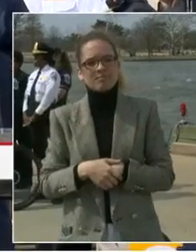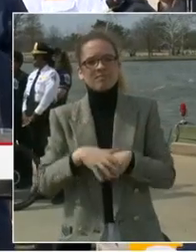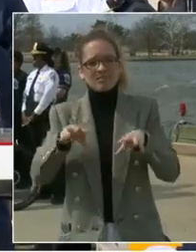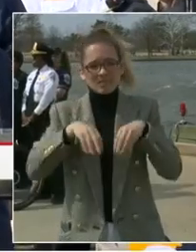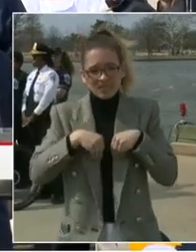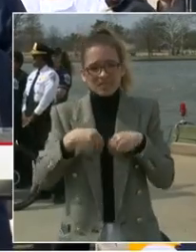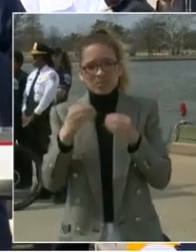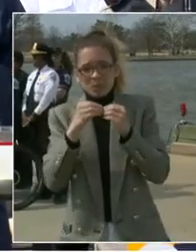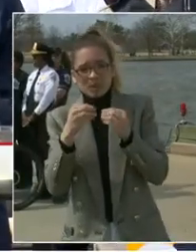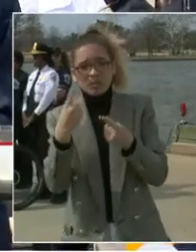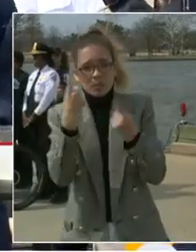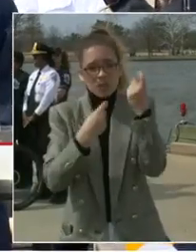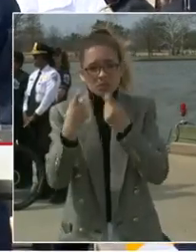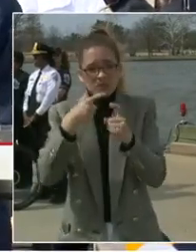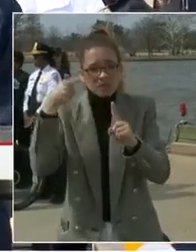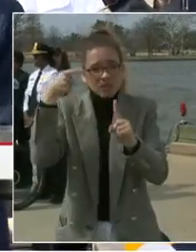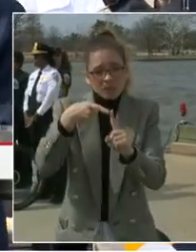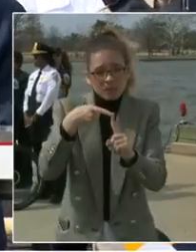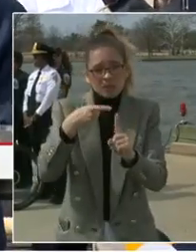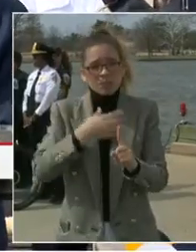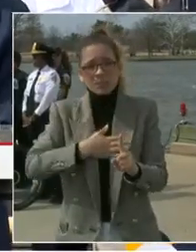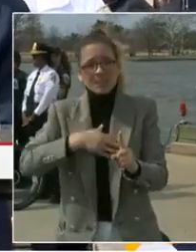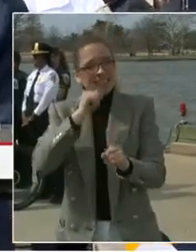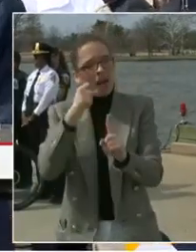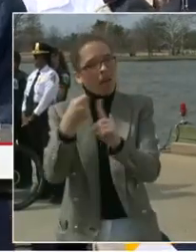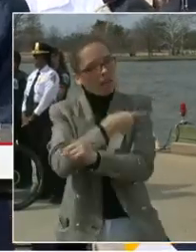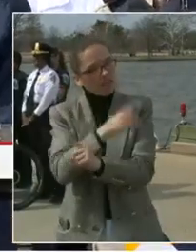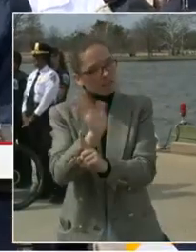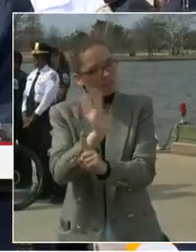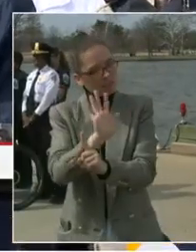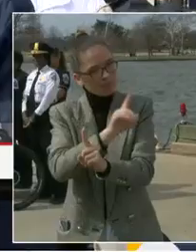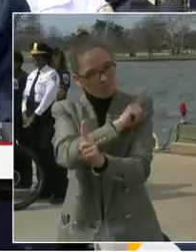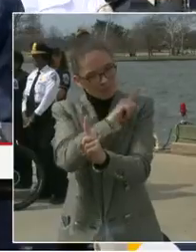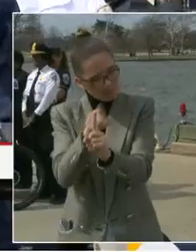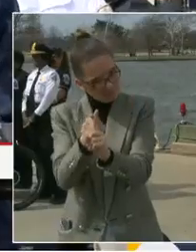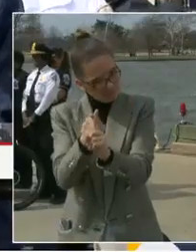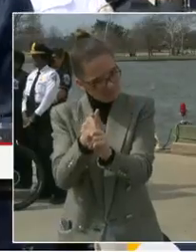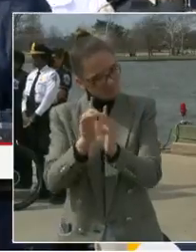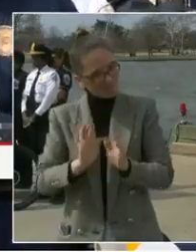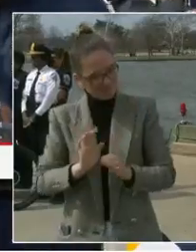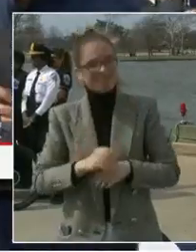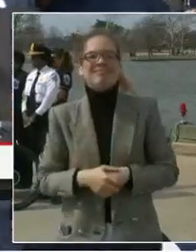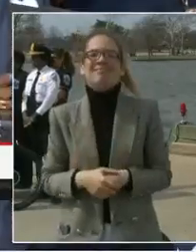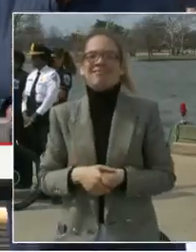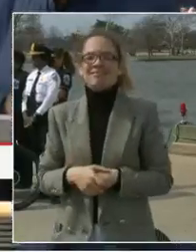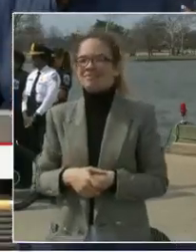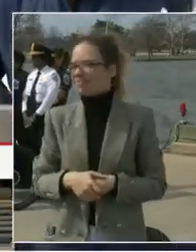topic. Any questions? Yes. Yep.